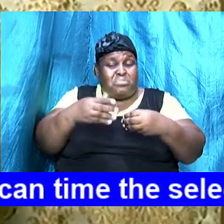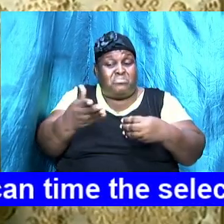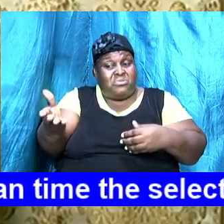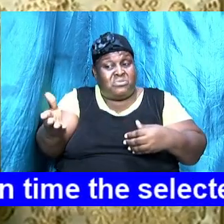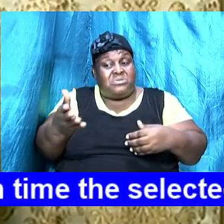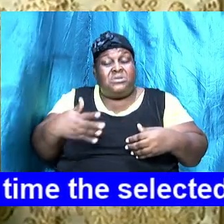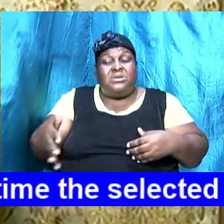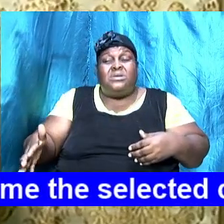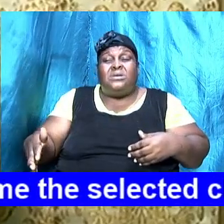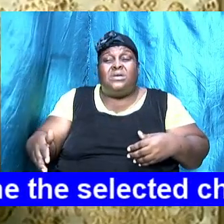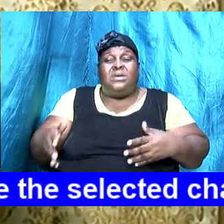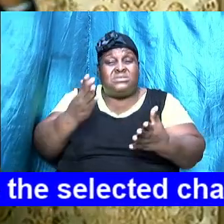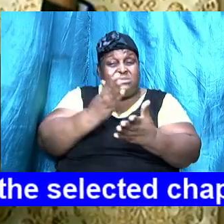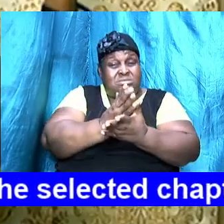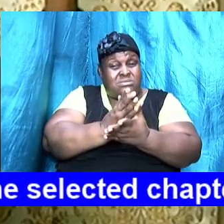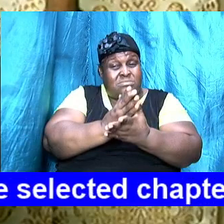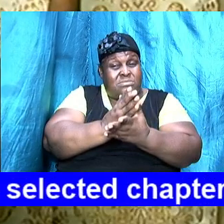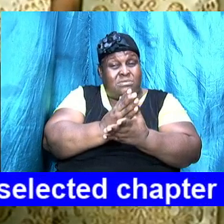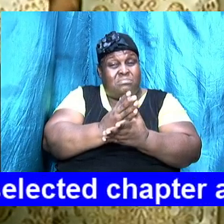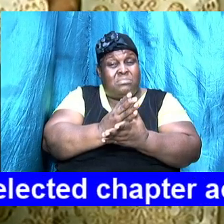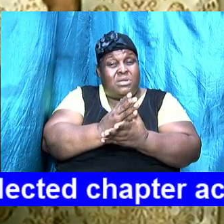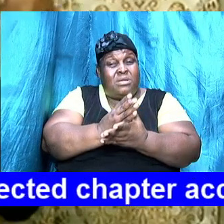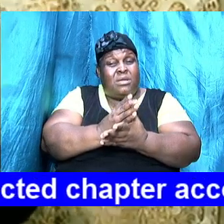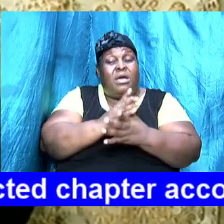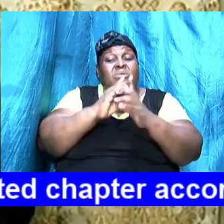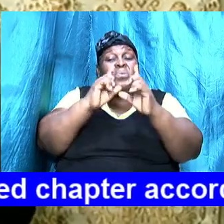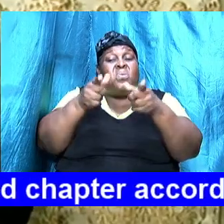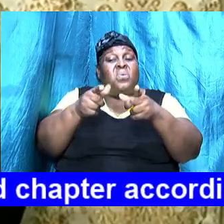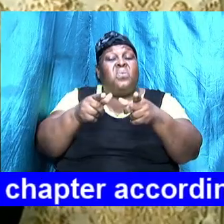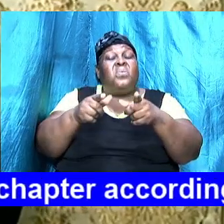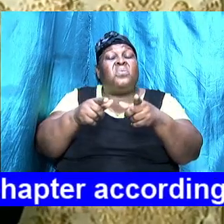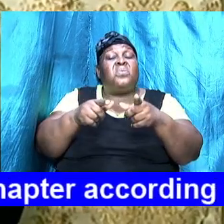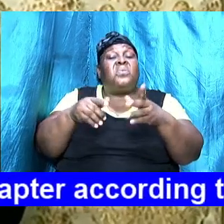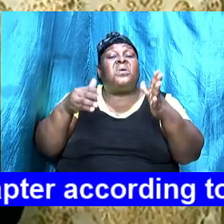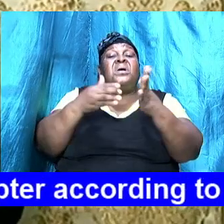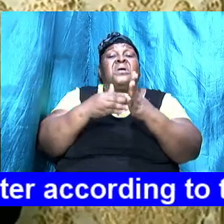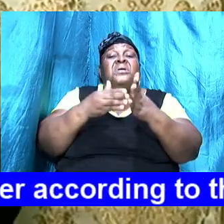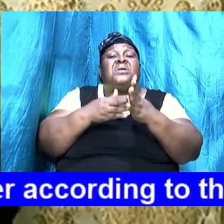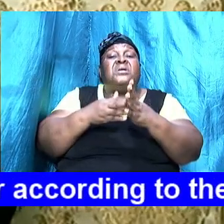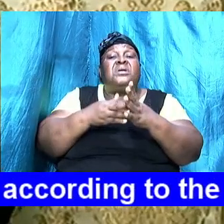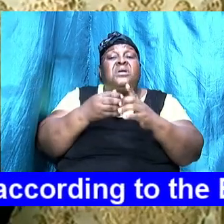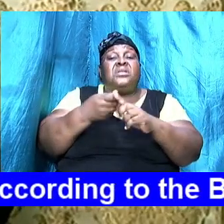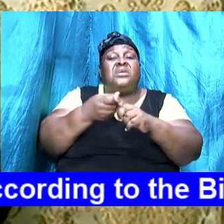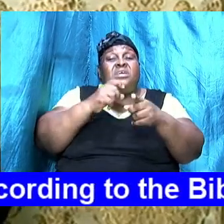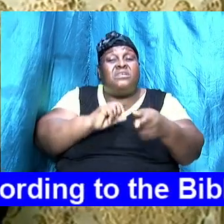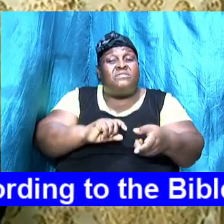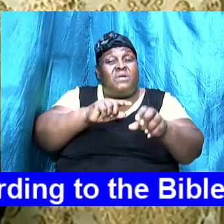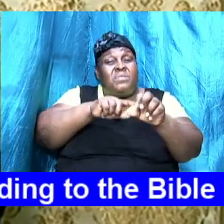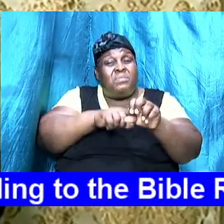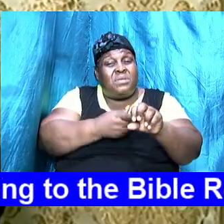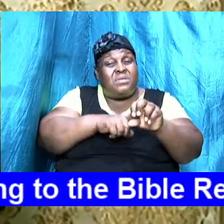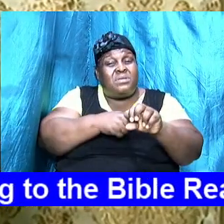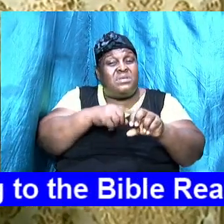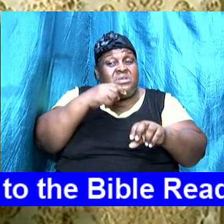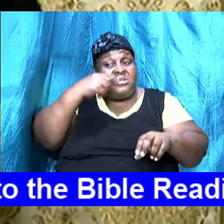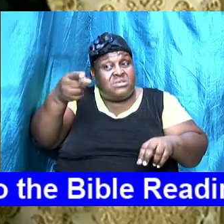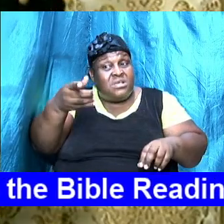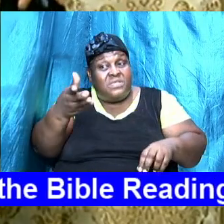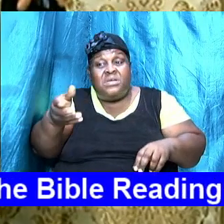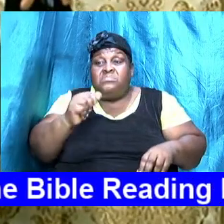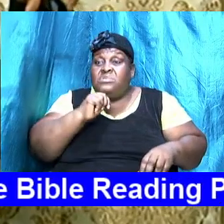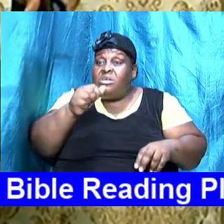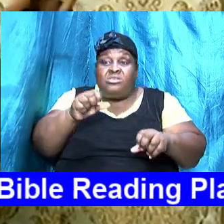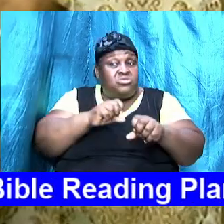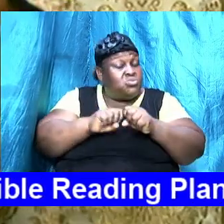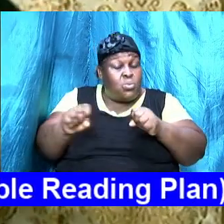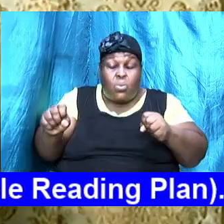pause and he automatically went to the beginning. He told them that this was not how it was intended to be. And he took them